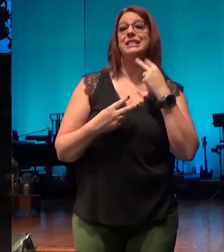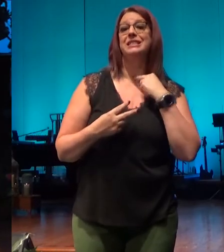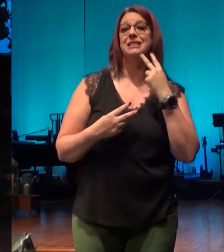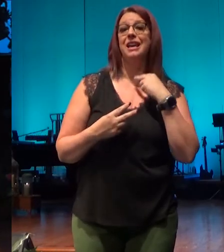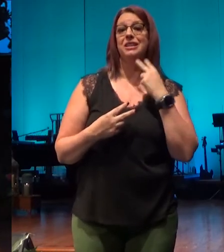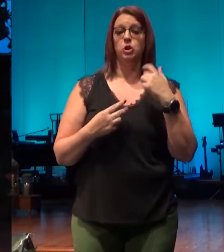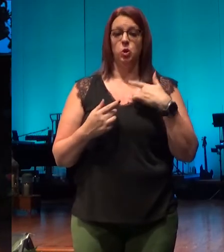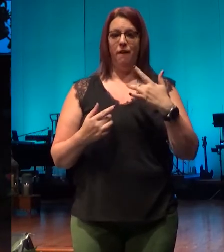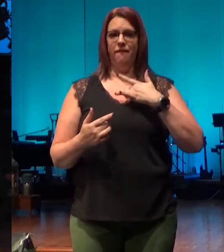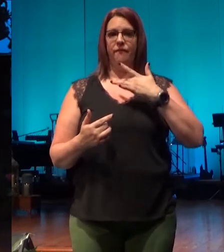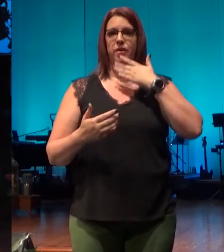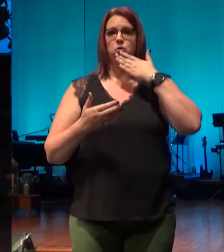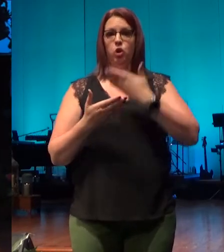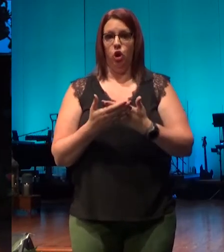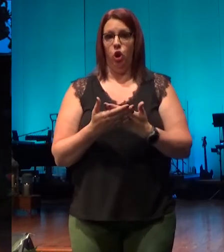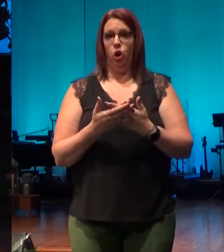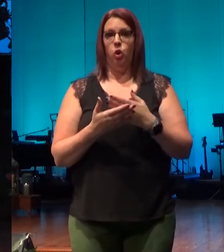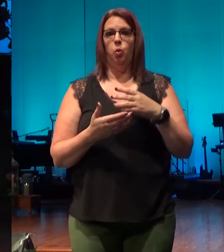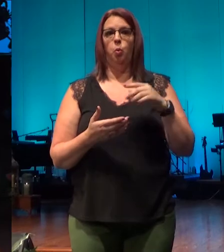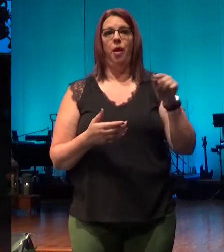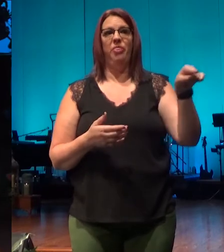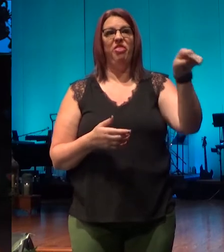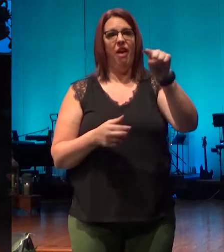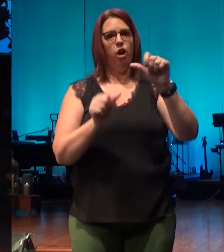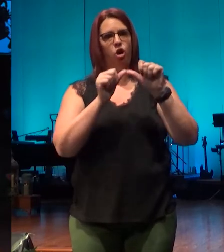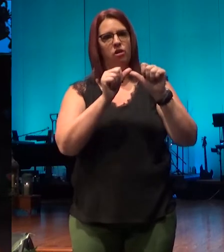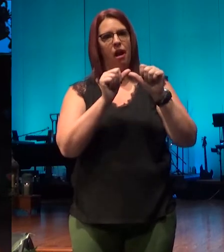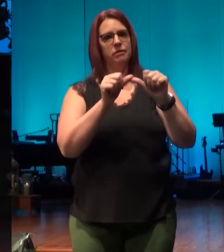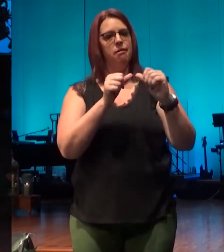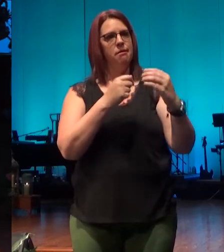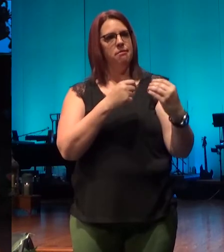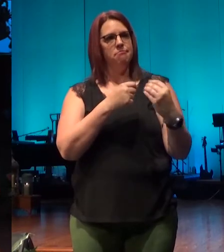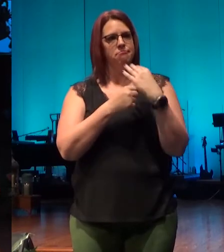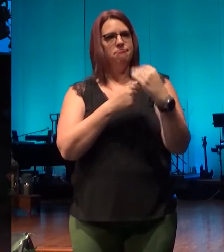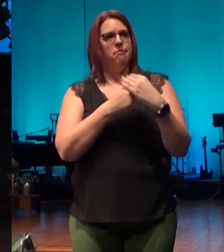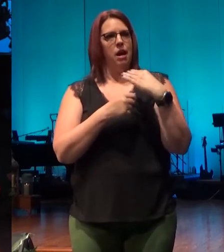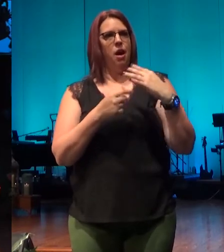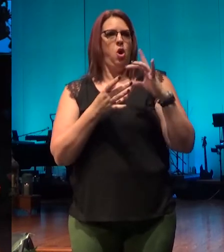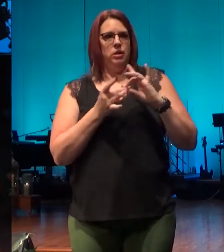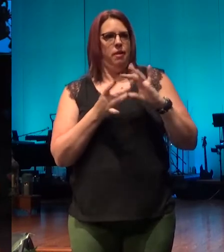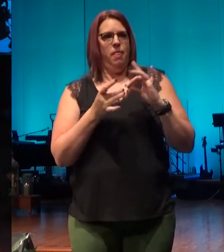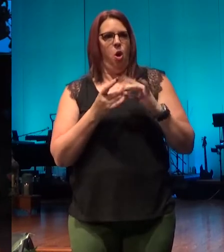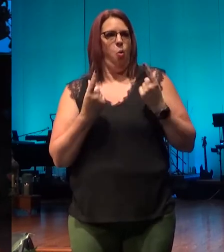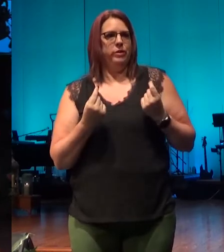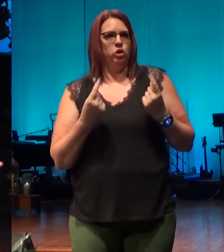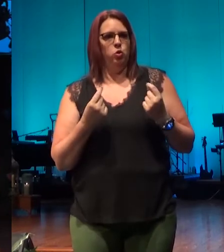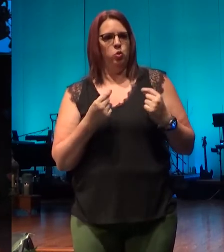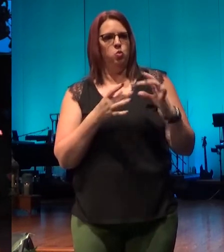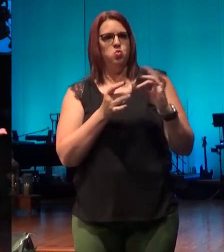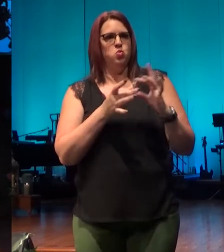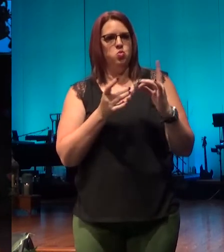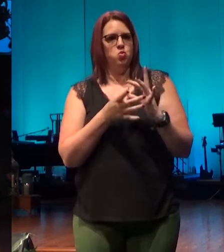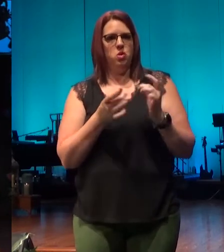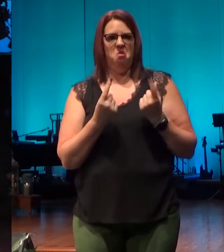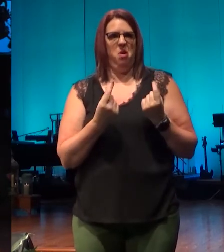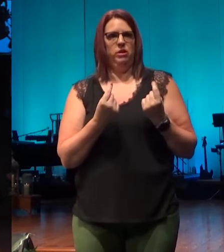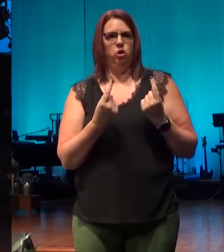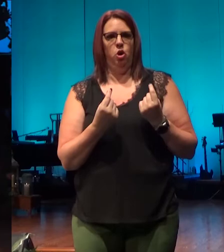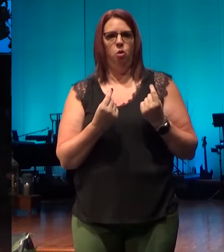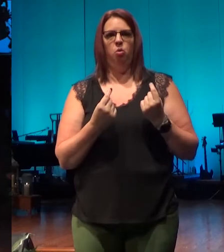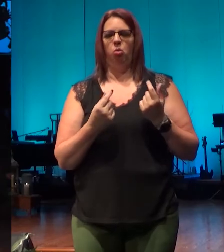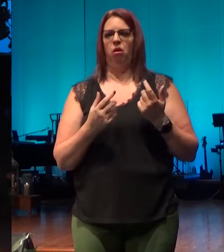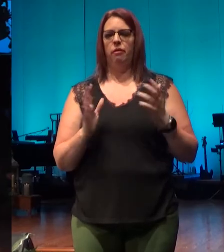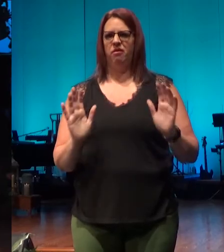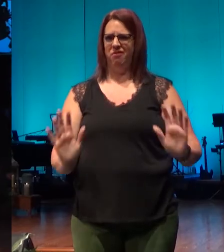is telling me what they think I should be doing? I don't feel heard. When I feel corrected, a woman at the